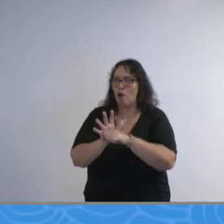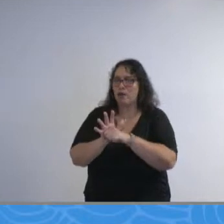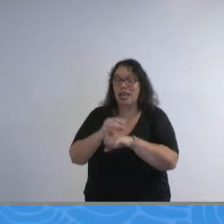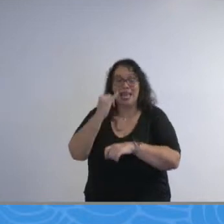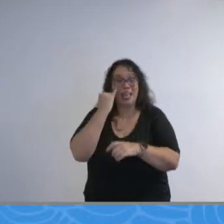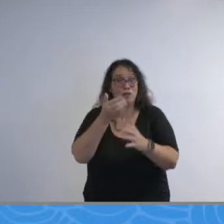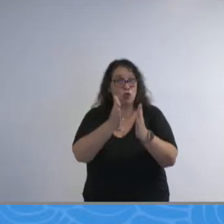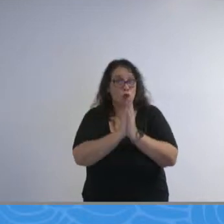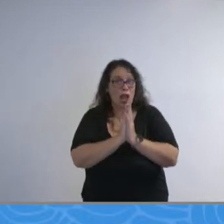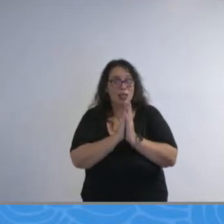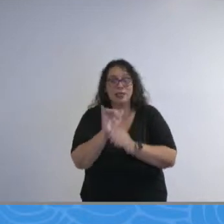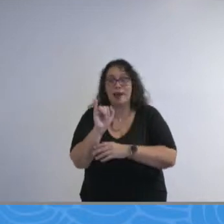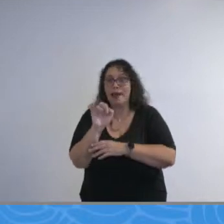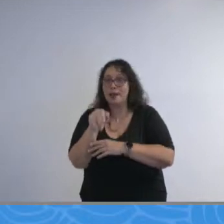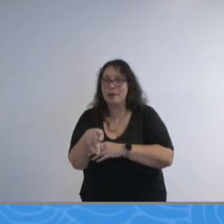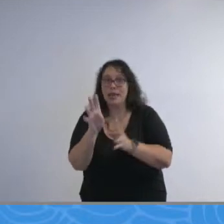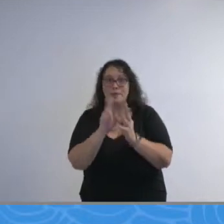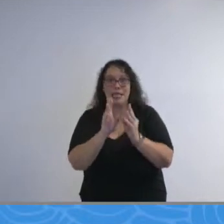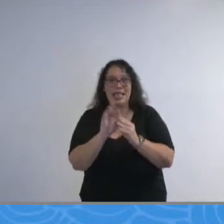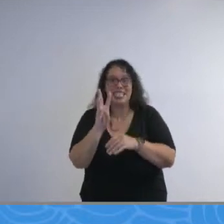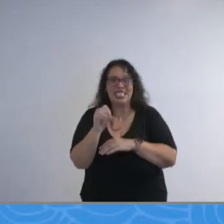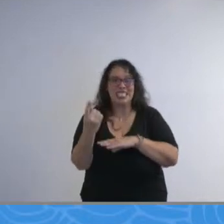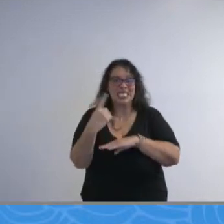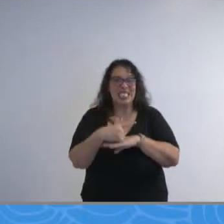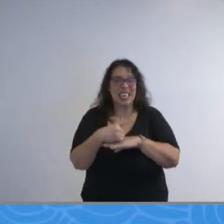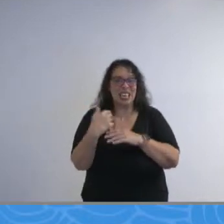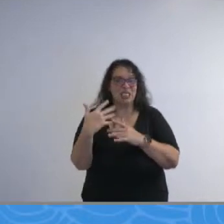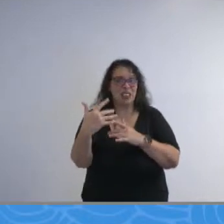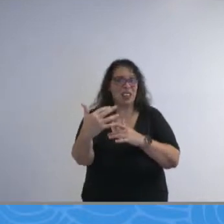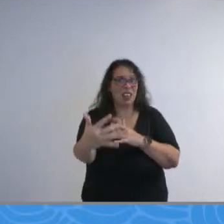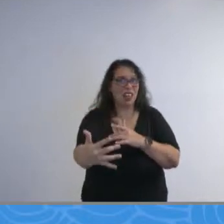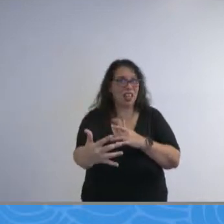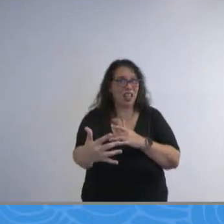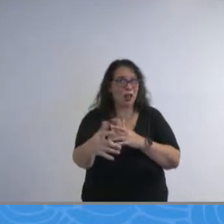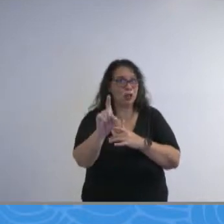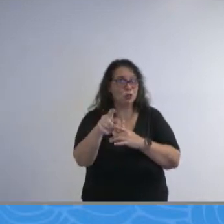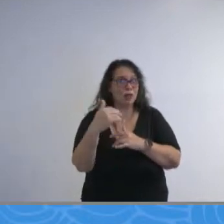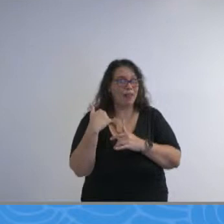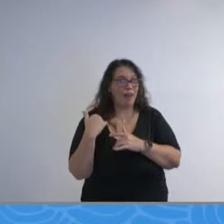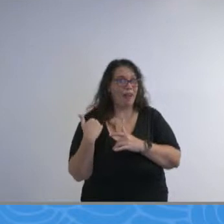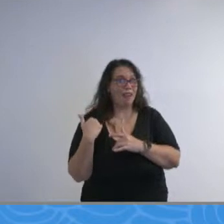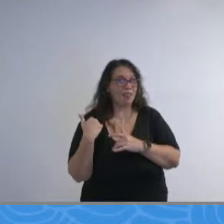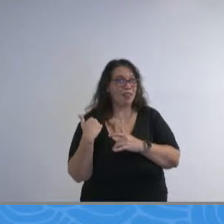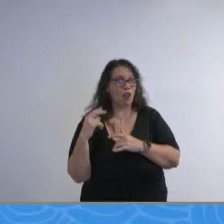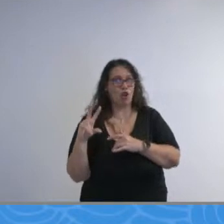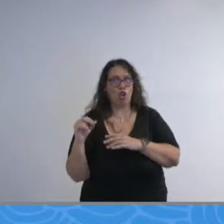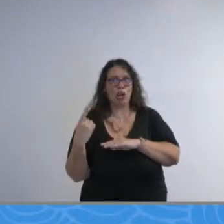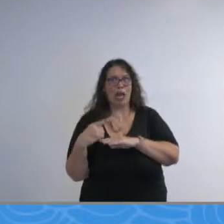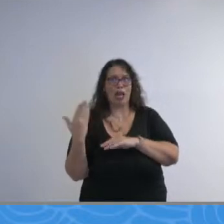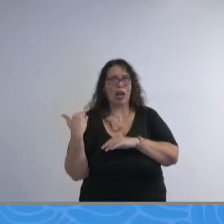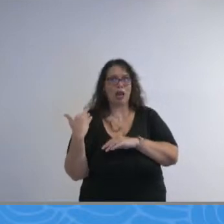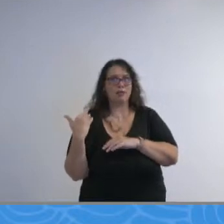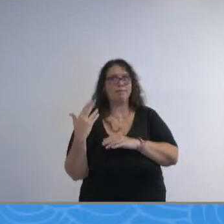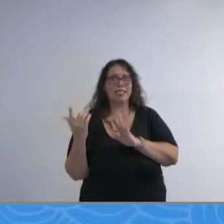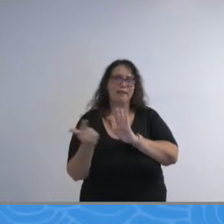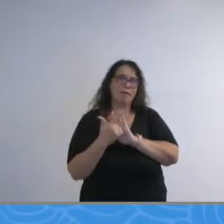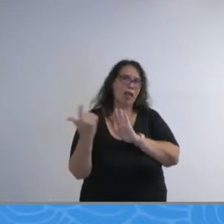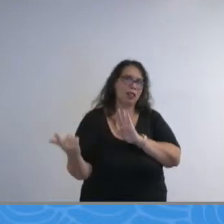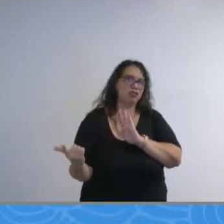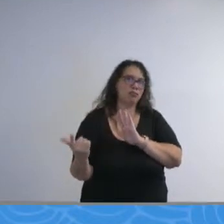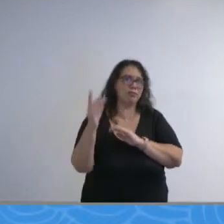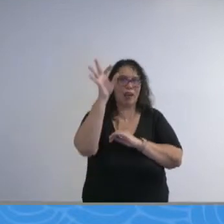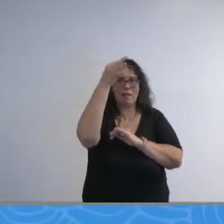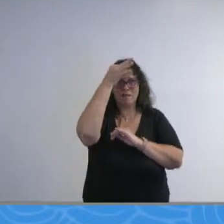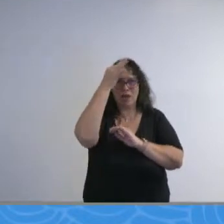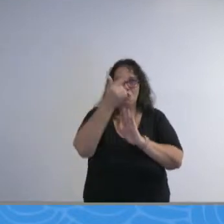an IEP meeting and 60 days passes and you were supposed to have them within 30 days, that's a violation of federal